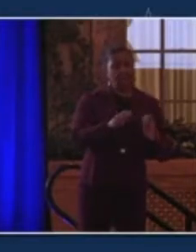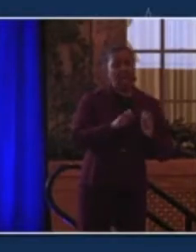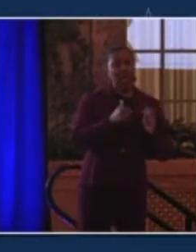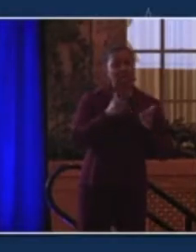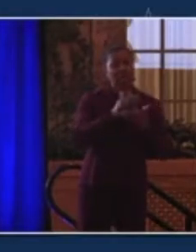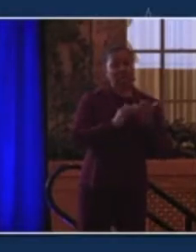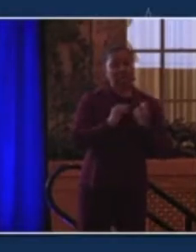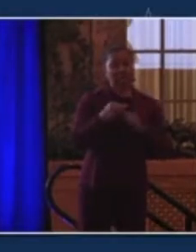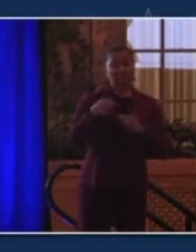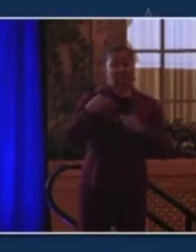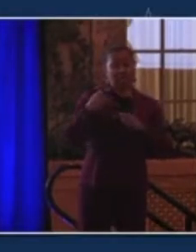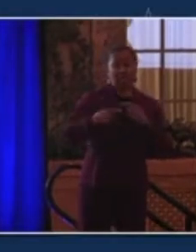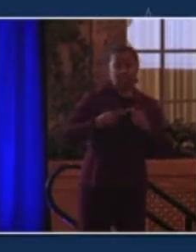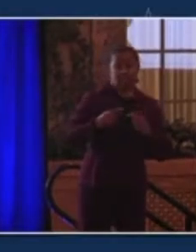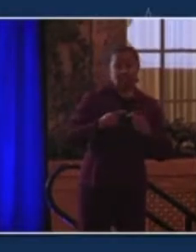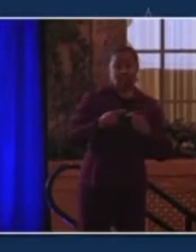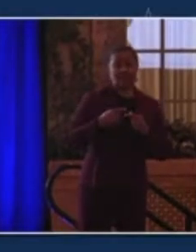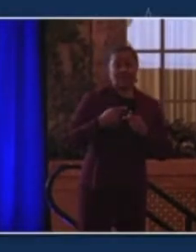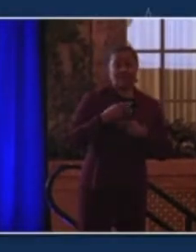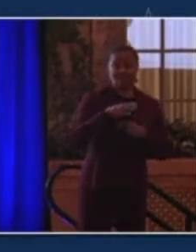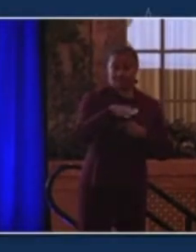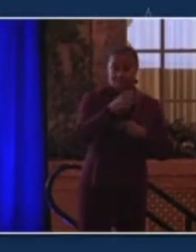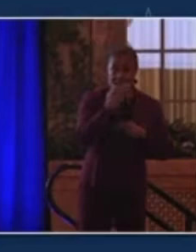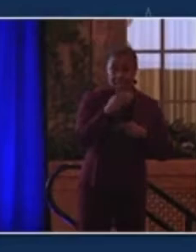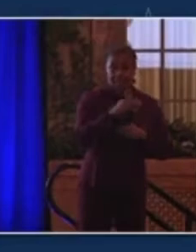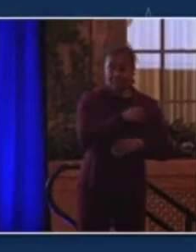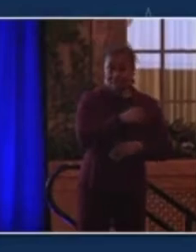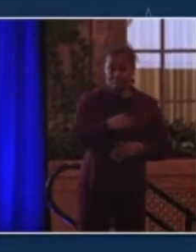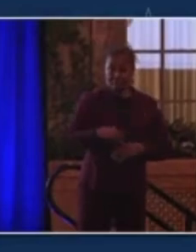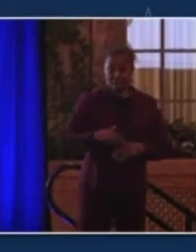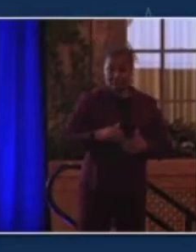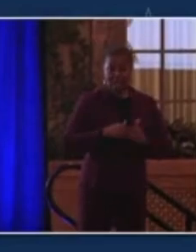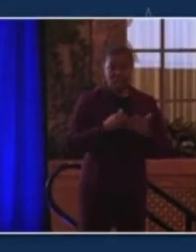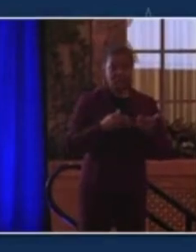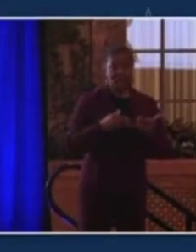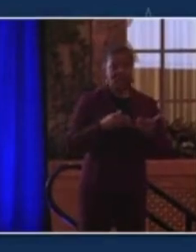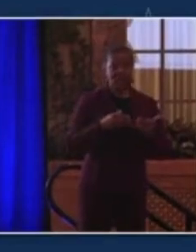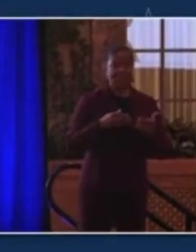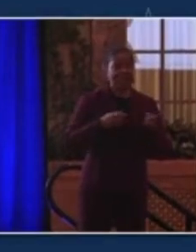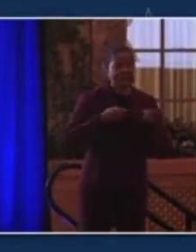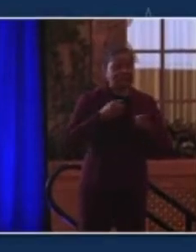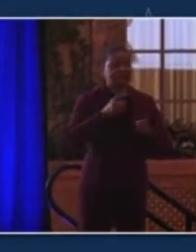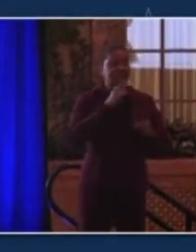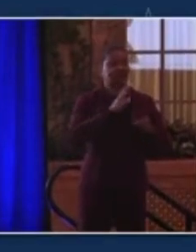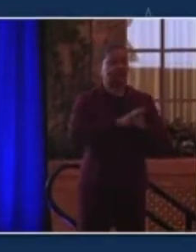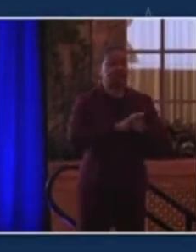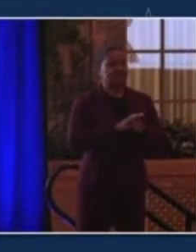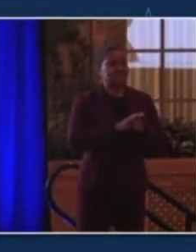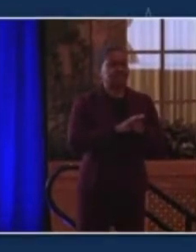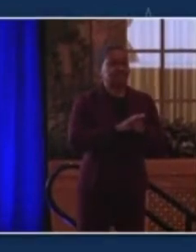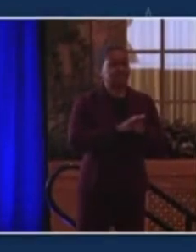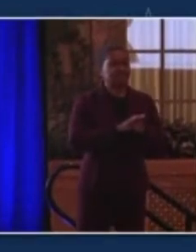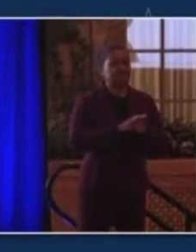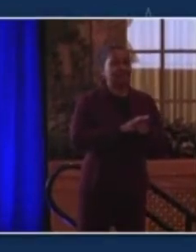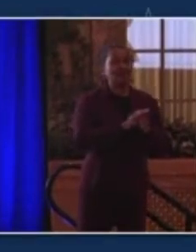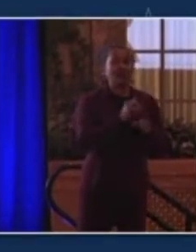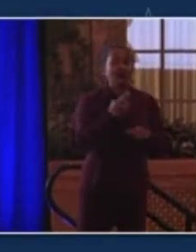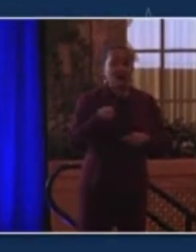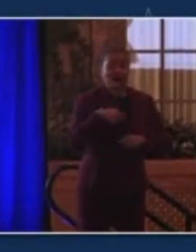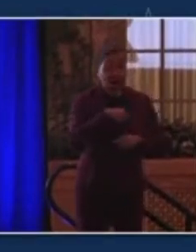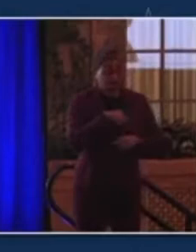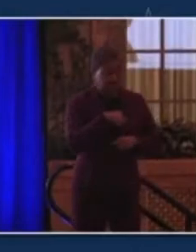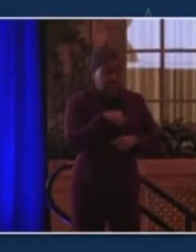legacy of the first black mayor of Chicago is the way he delivered on his promises. Always. And even in the